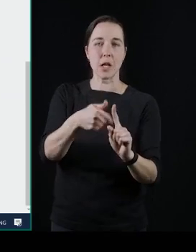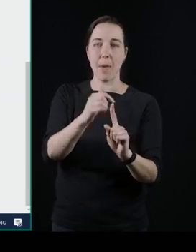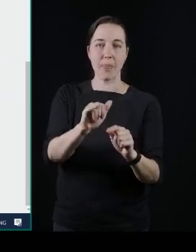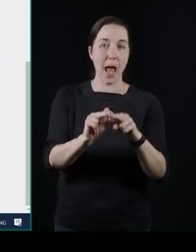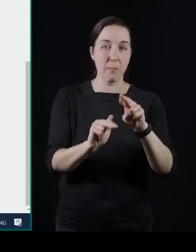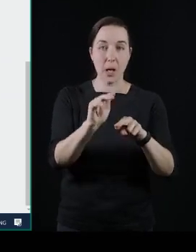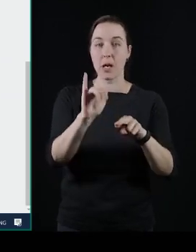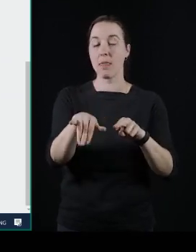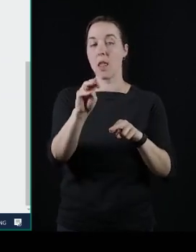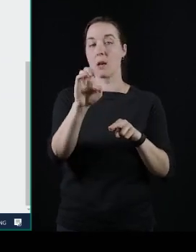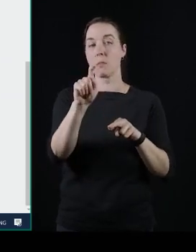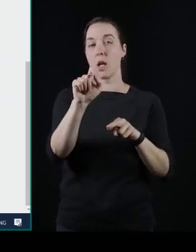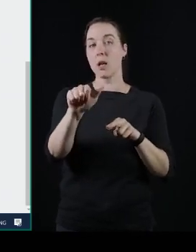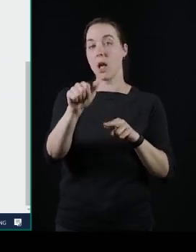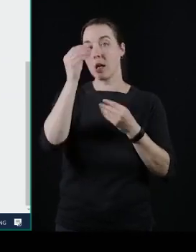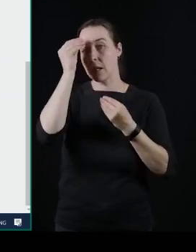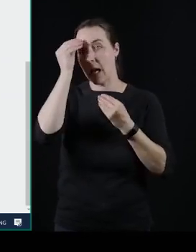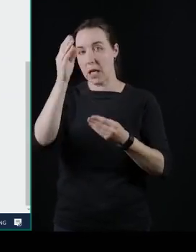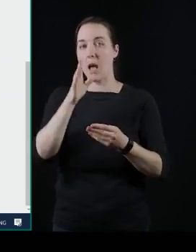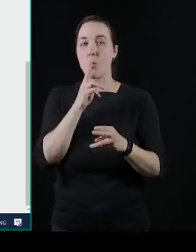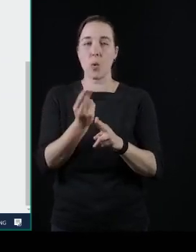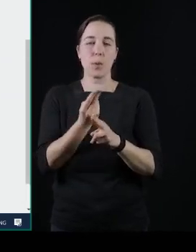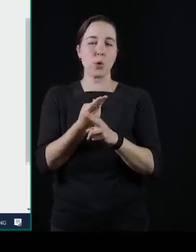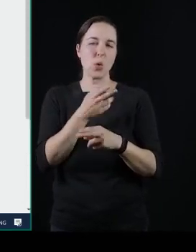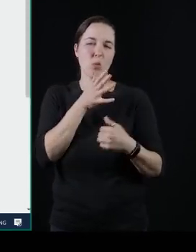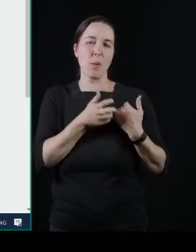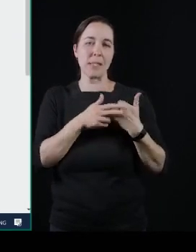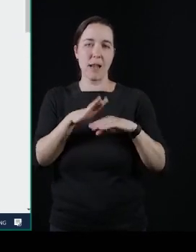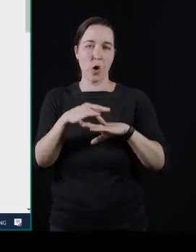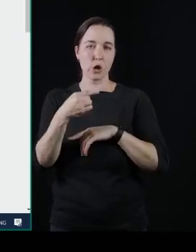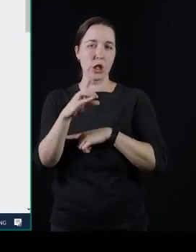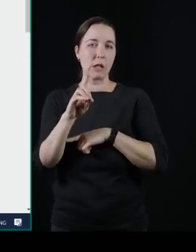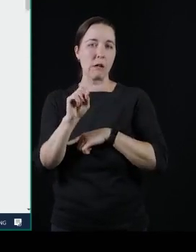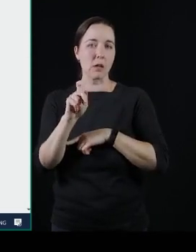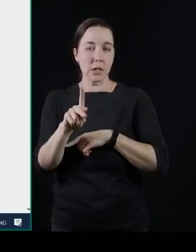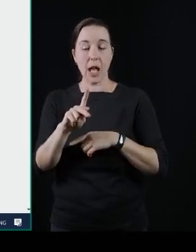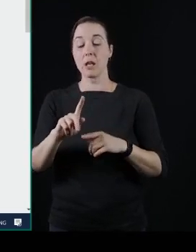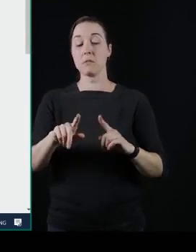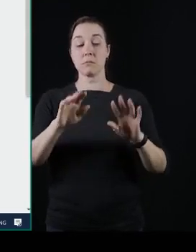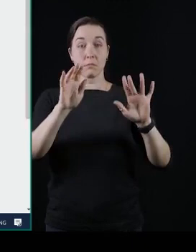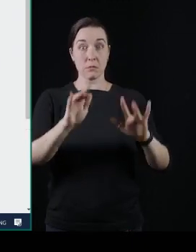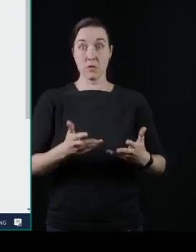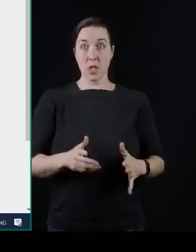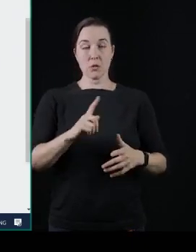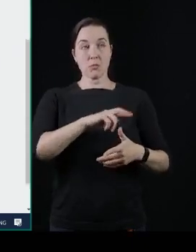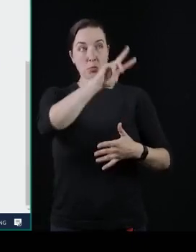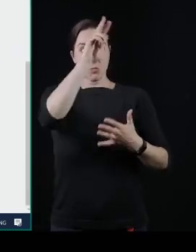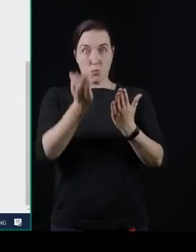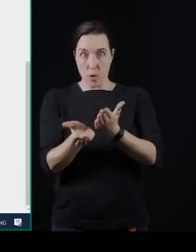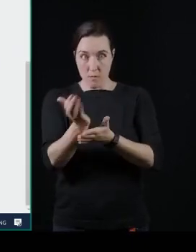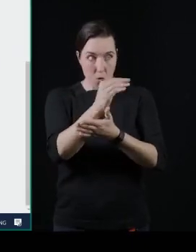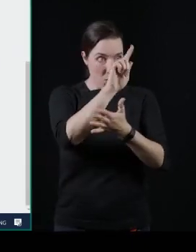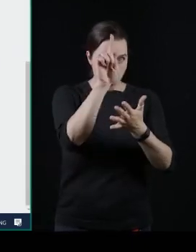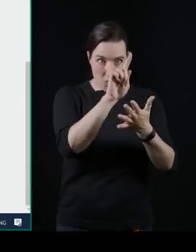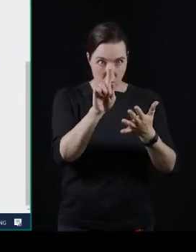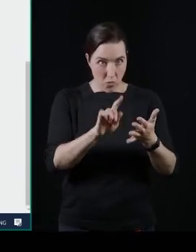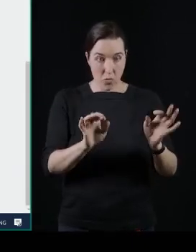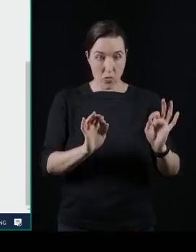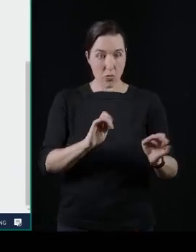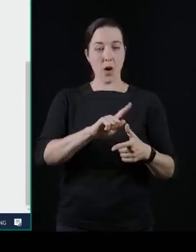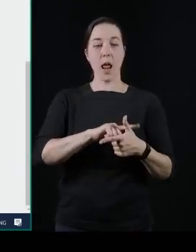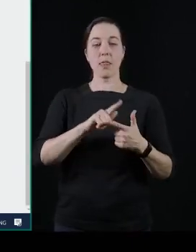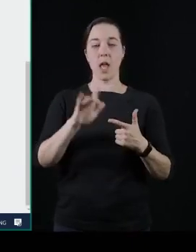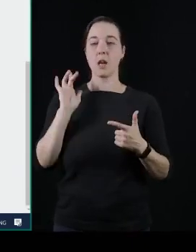build. This metadata is easily retrievable via GSDK. Once we're done, we take a quick look that everything looks as expected, and we